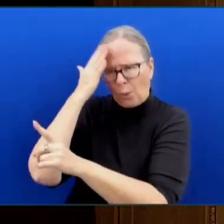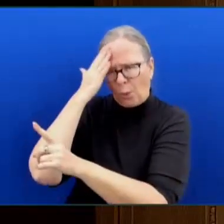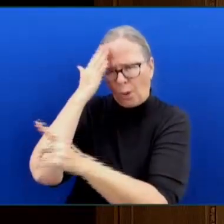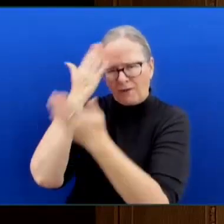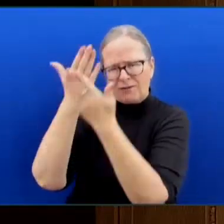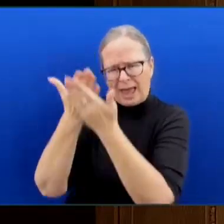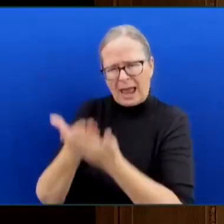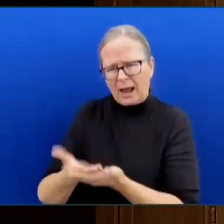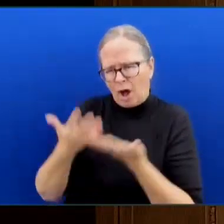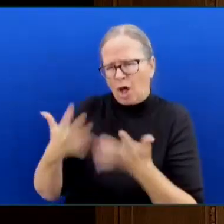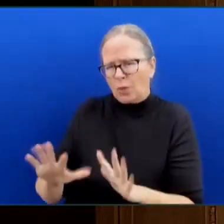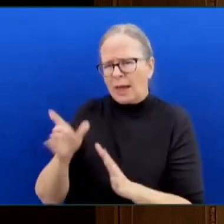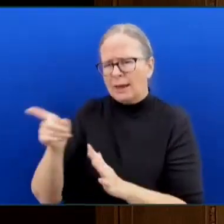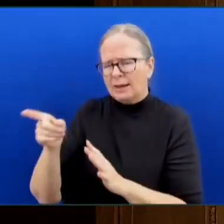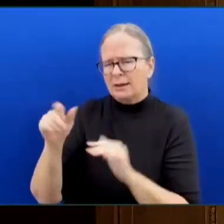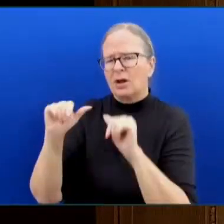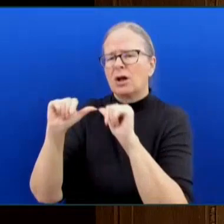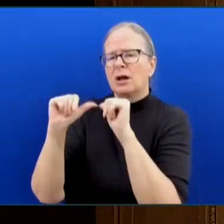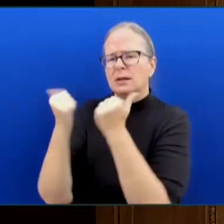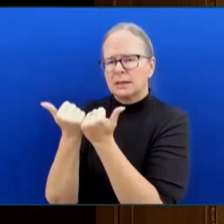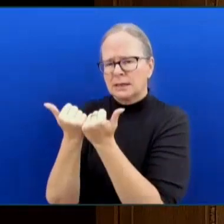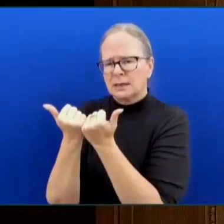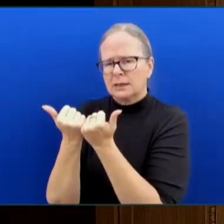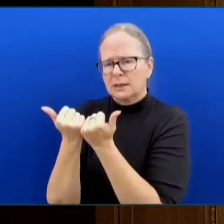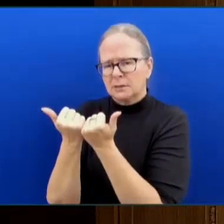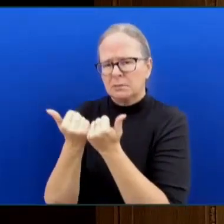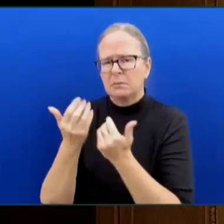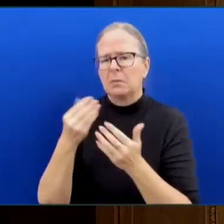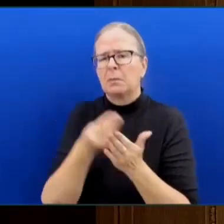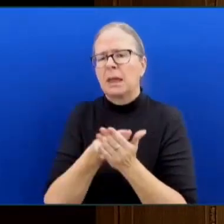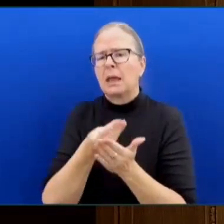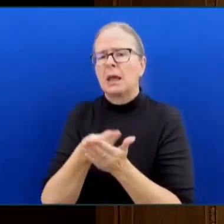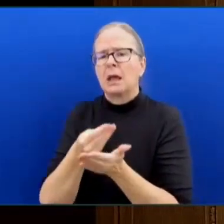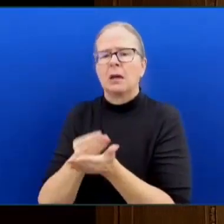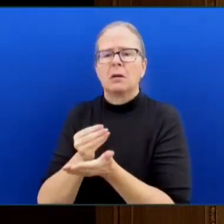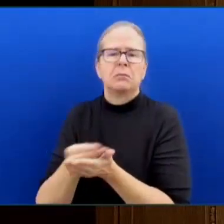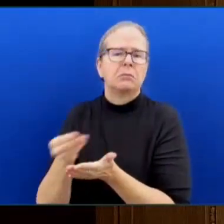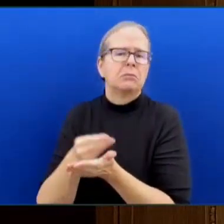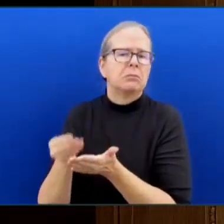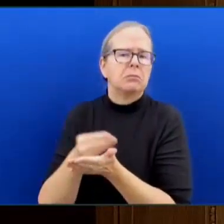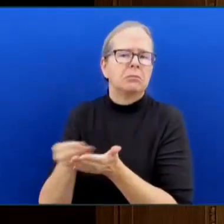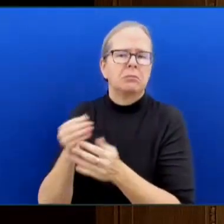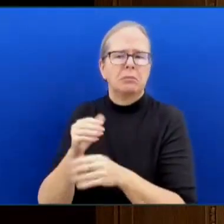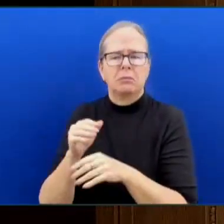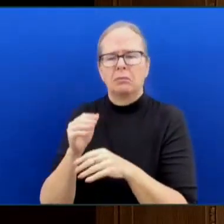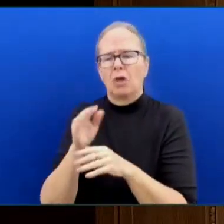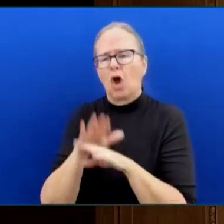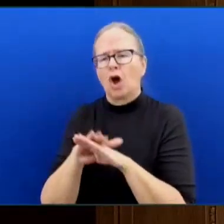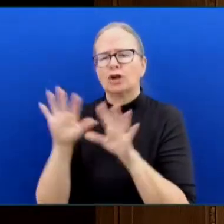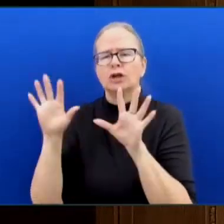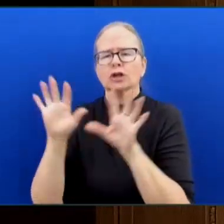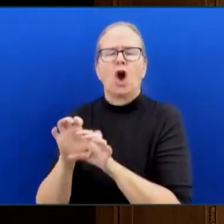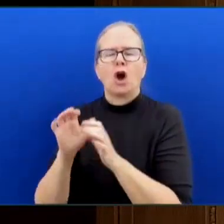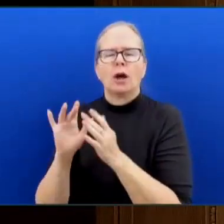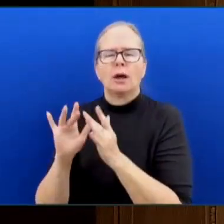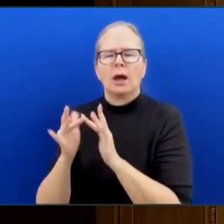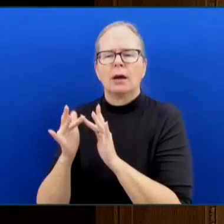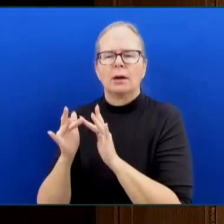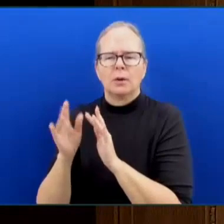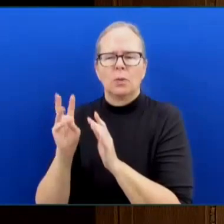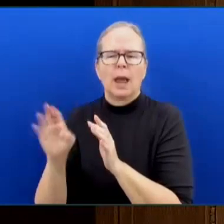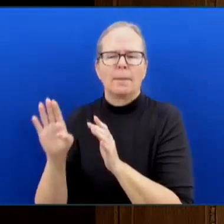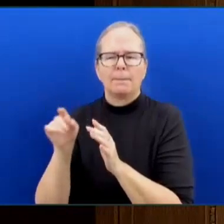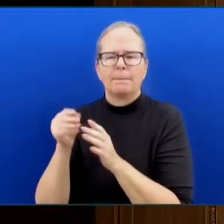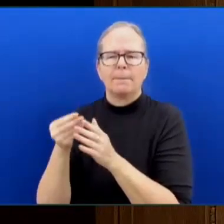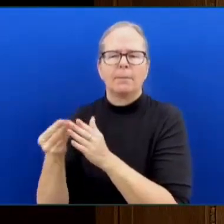them. I mean, it's absurd what the government is trying to peddle in terms of what it knew and when. But